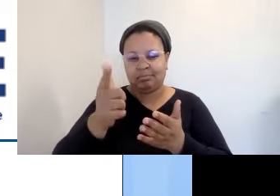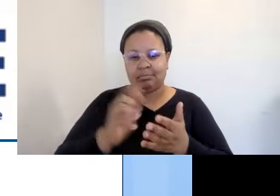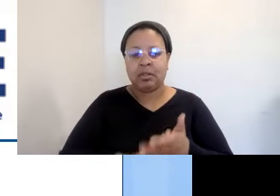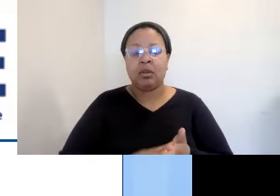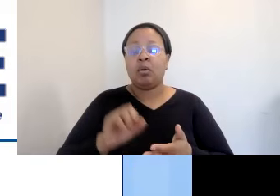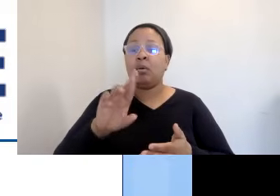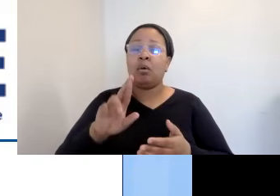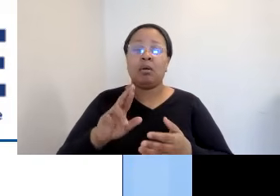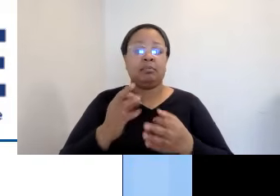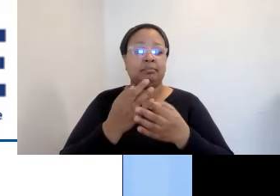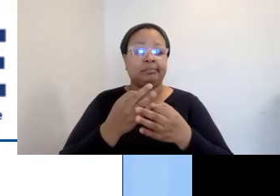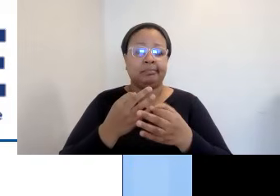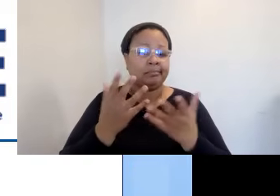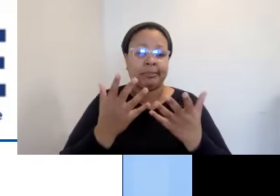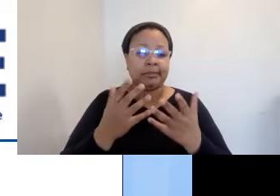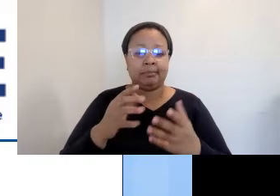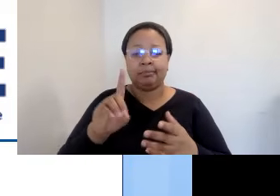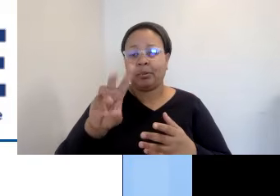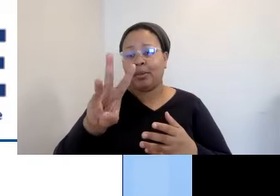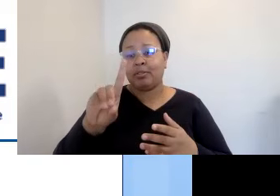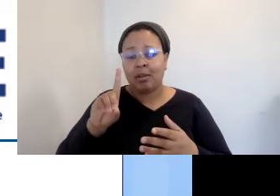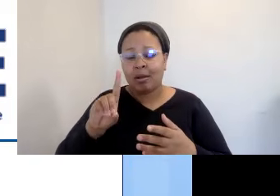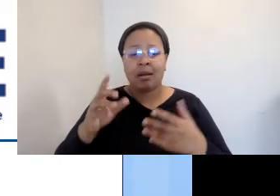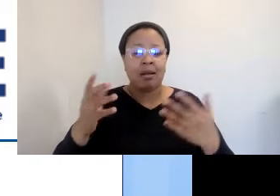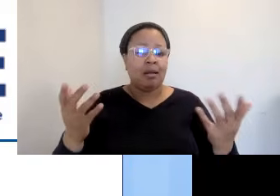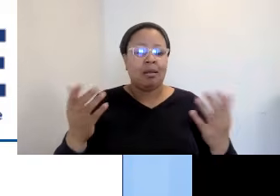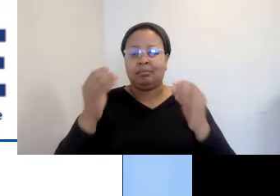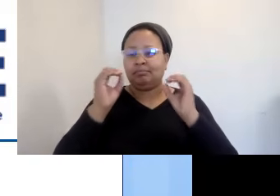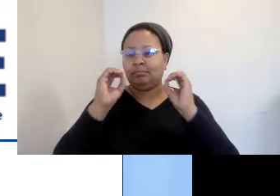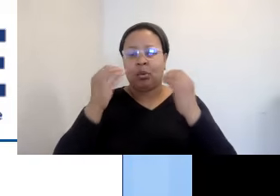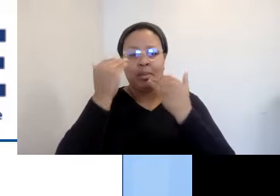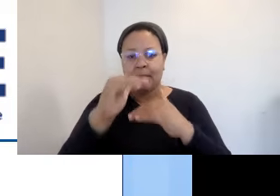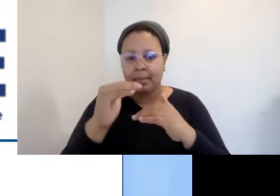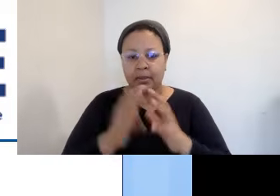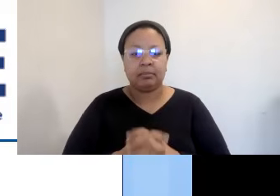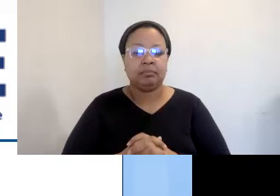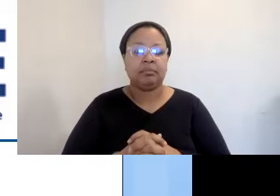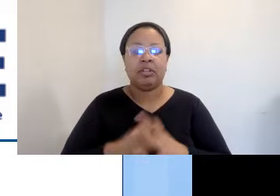it, withdraw it however you want to, whenever you want to.